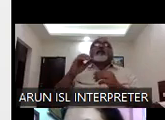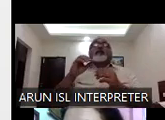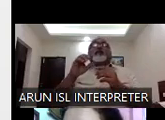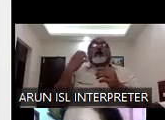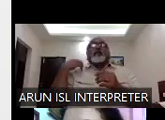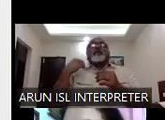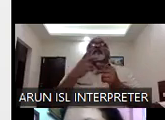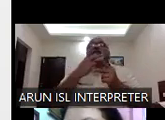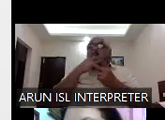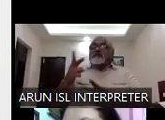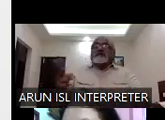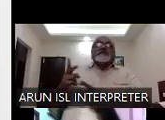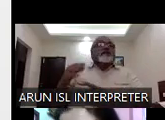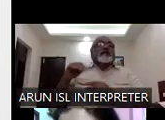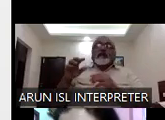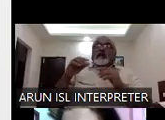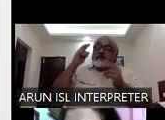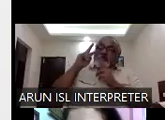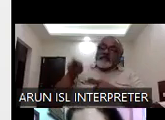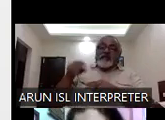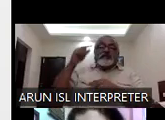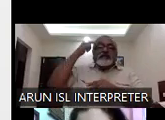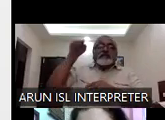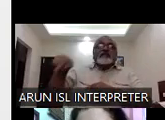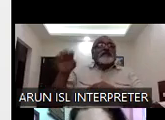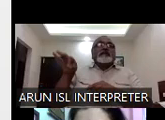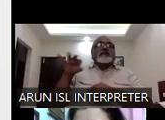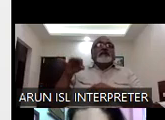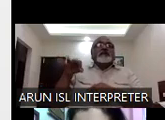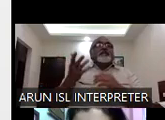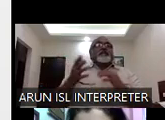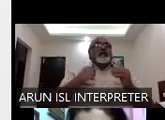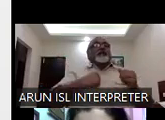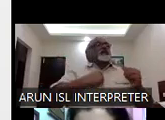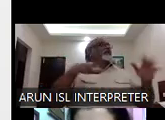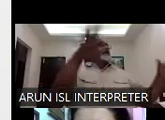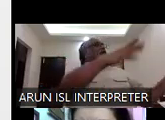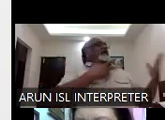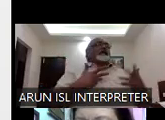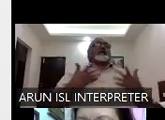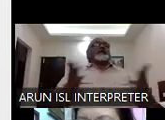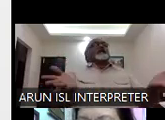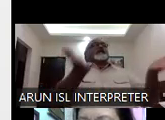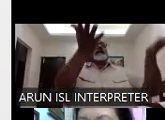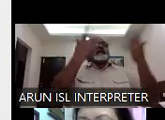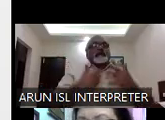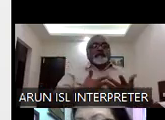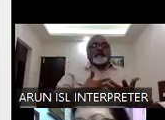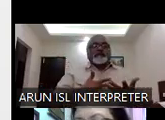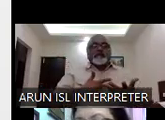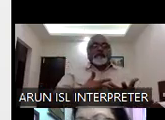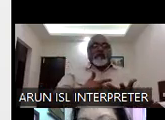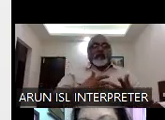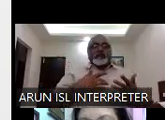consideration or counted the people who are at margins. We have thought that, okay, these, you know, in the center, we have the